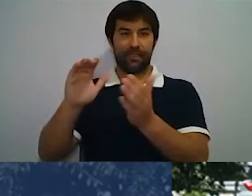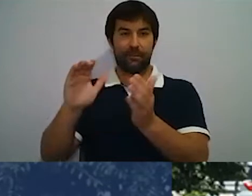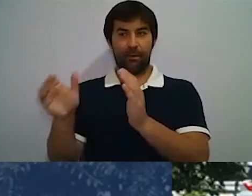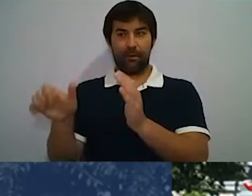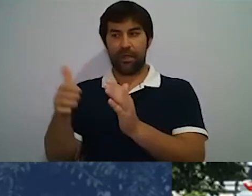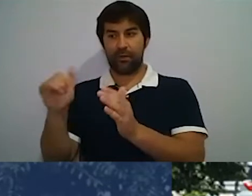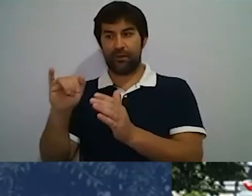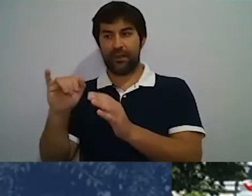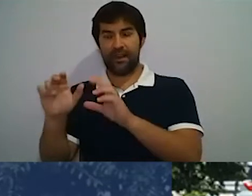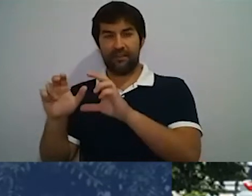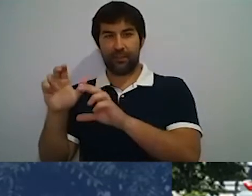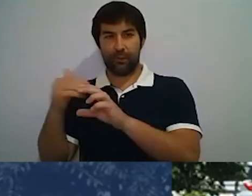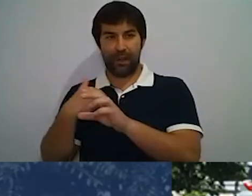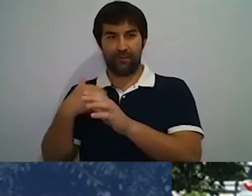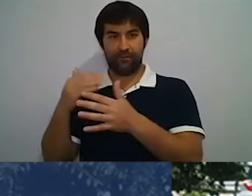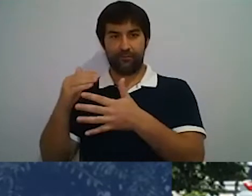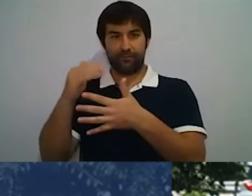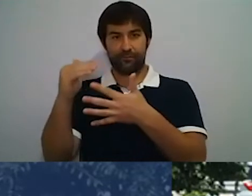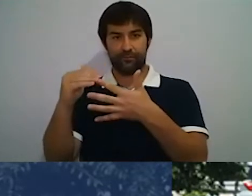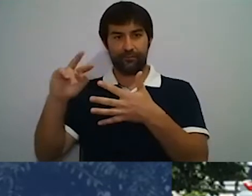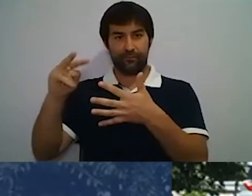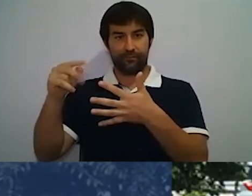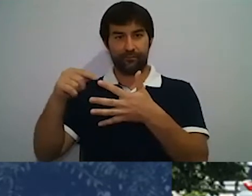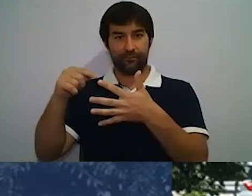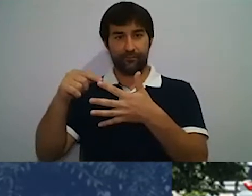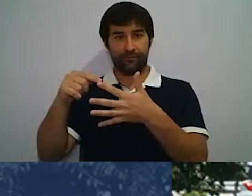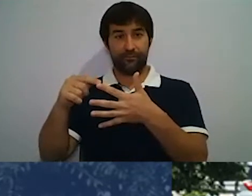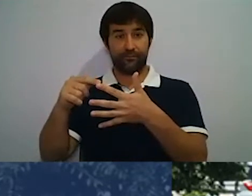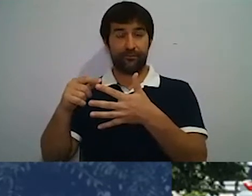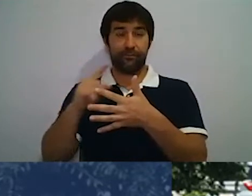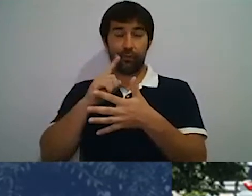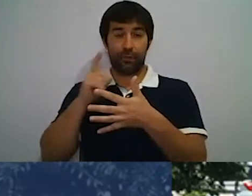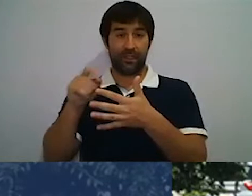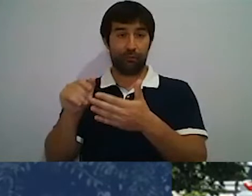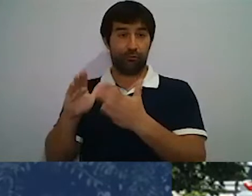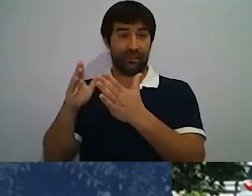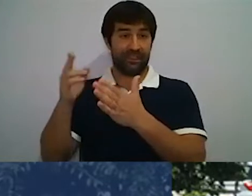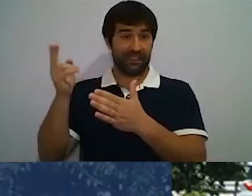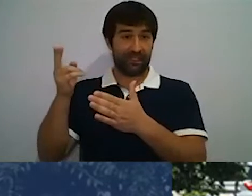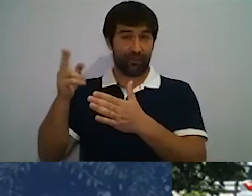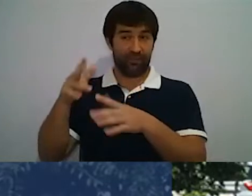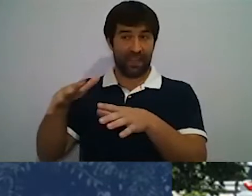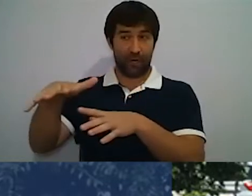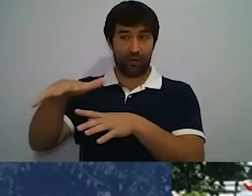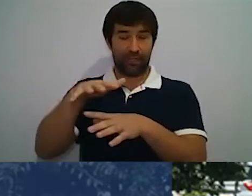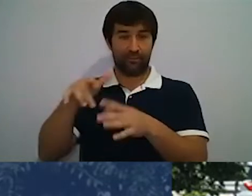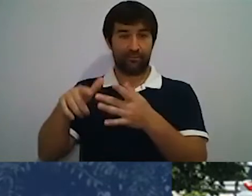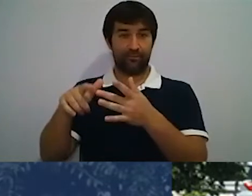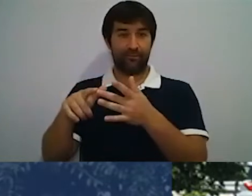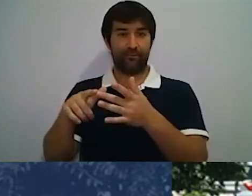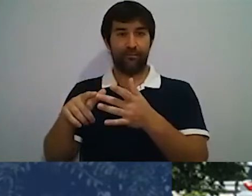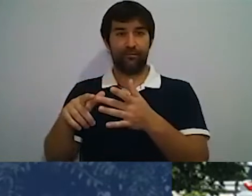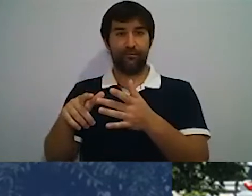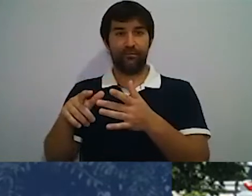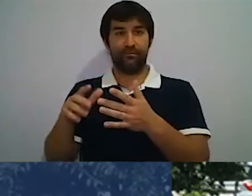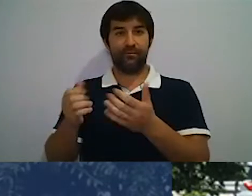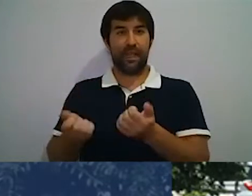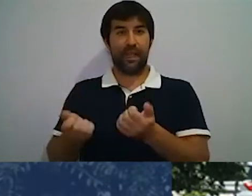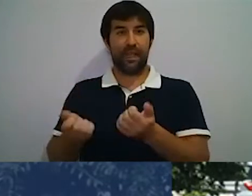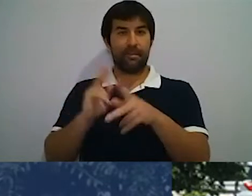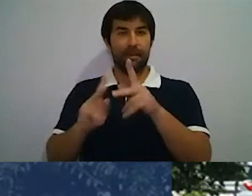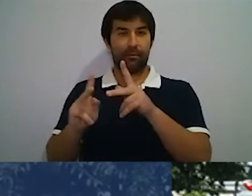Capital Program Facilitation Committee that includes members of the Mayor's Office of Management and Budget, including myself, 2 members from Council